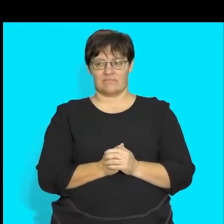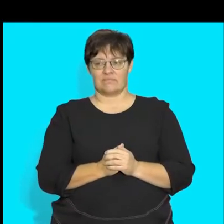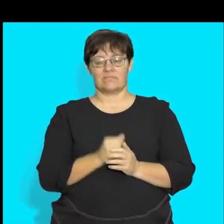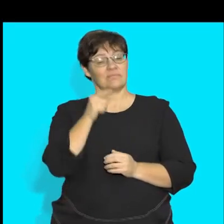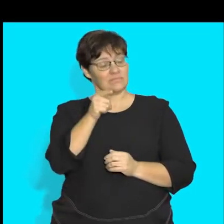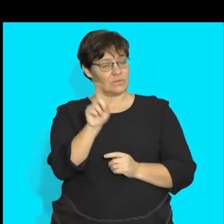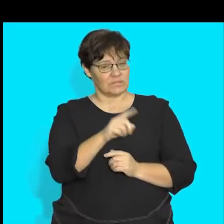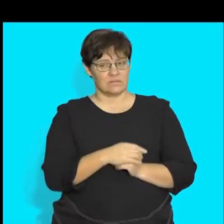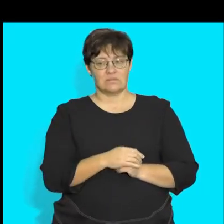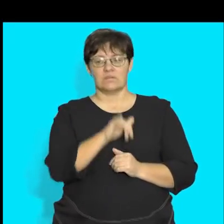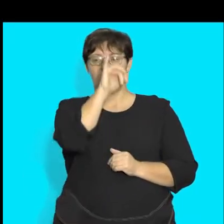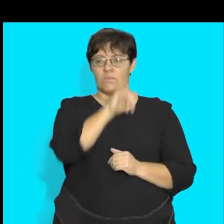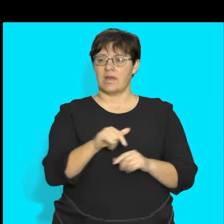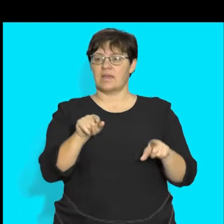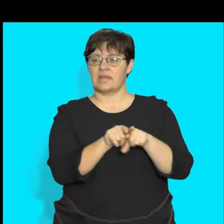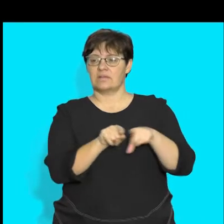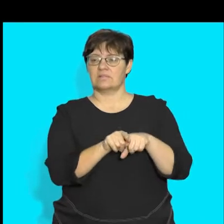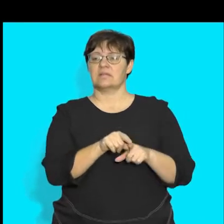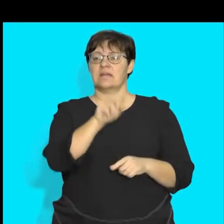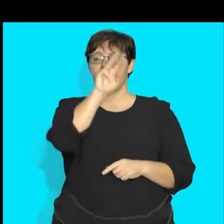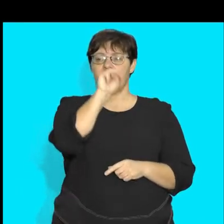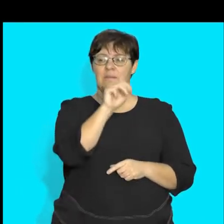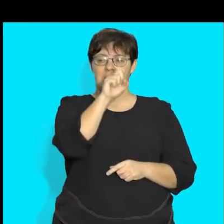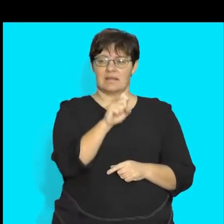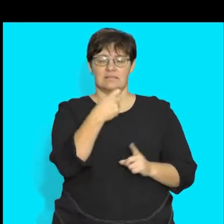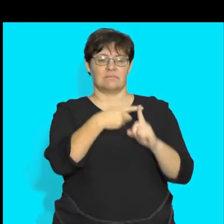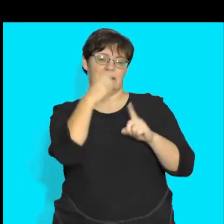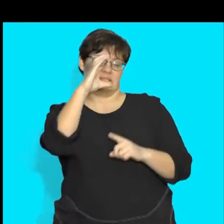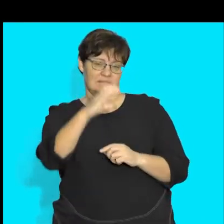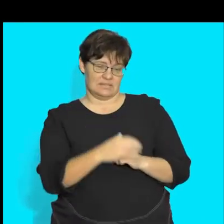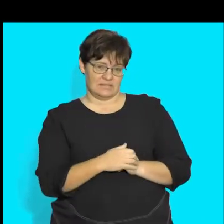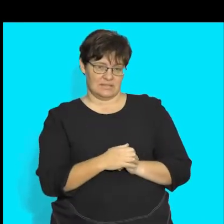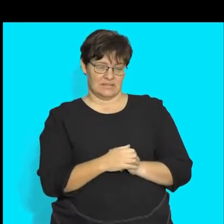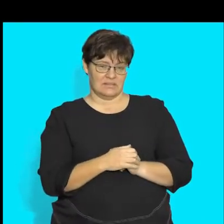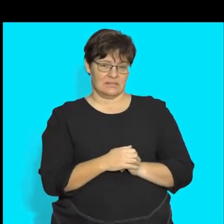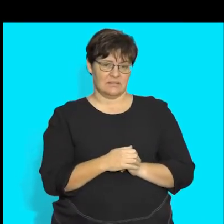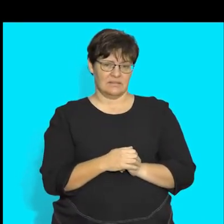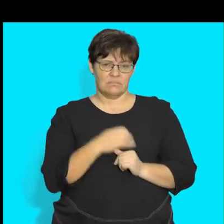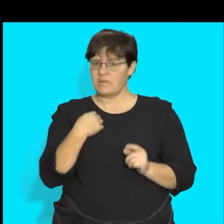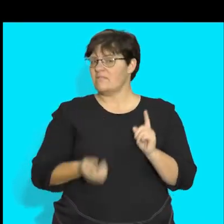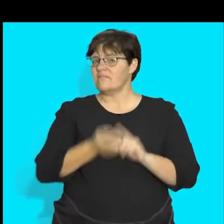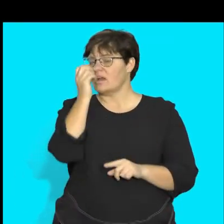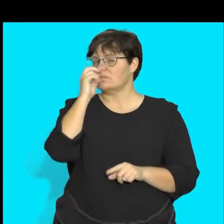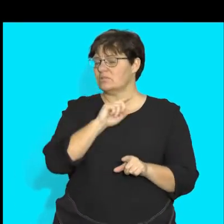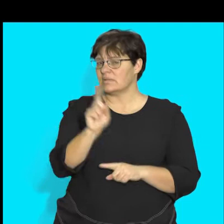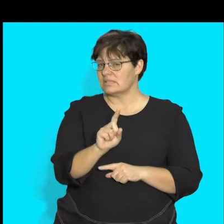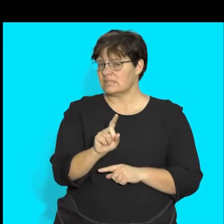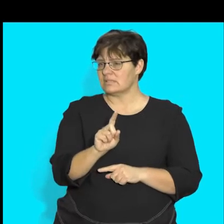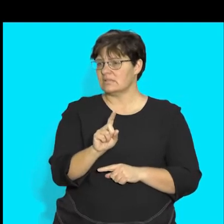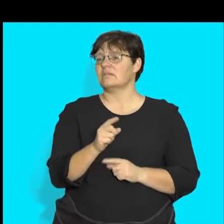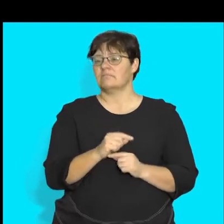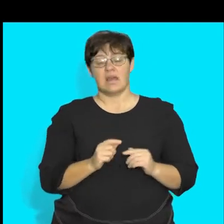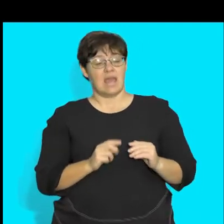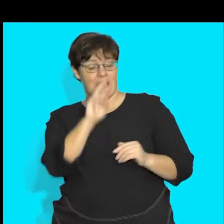That standard form is y equals mx plus c. What do I need to find? I need to find